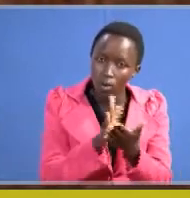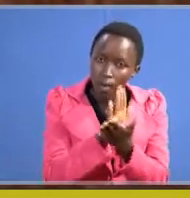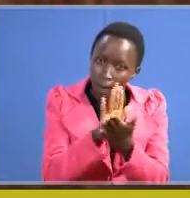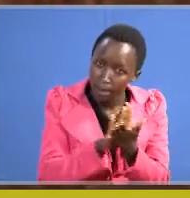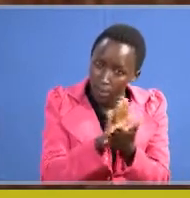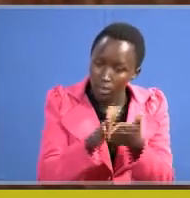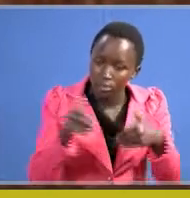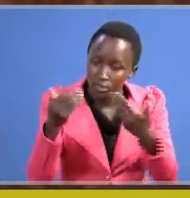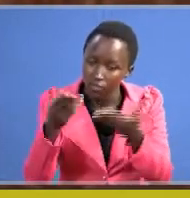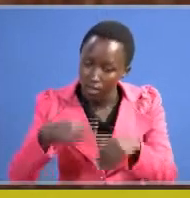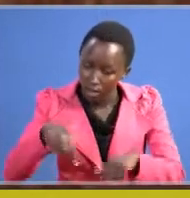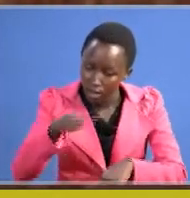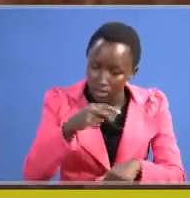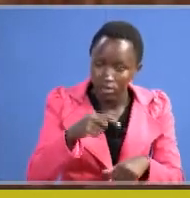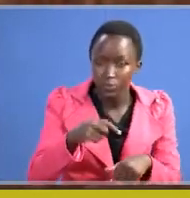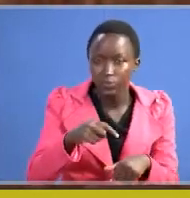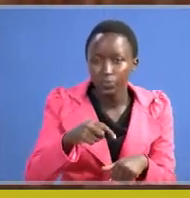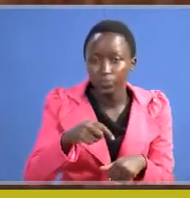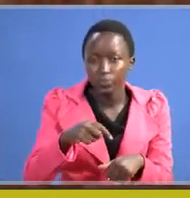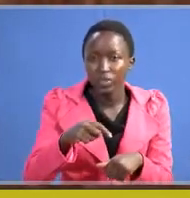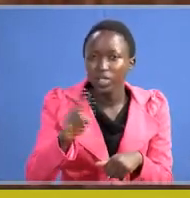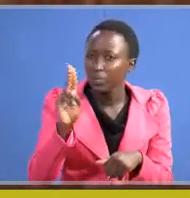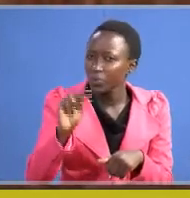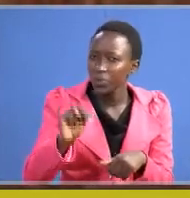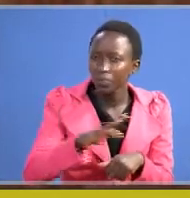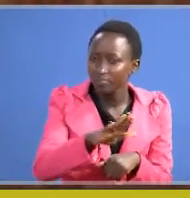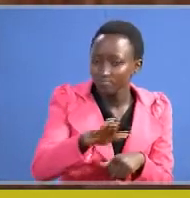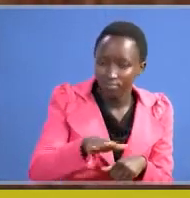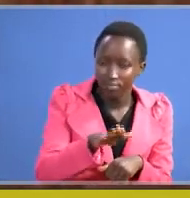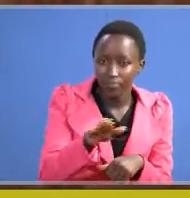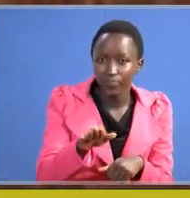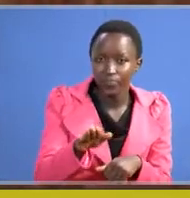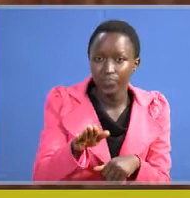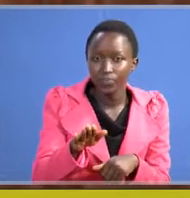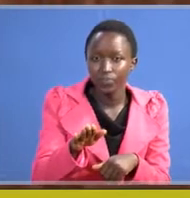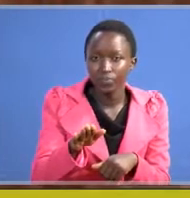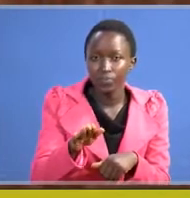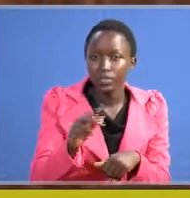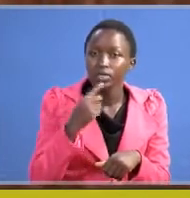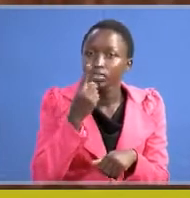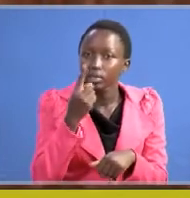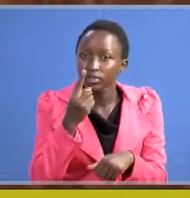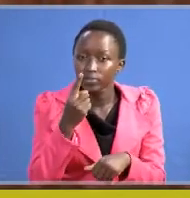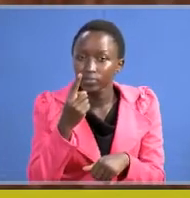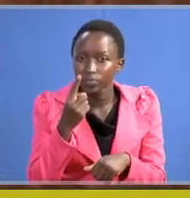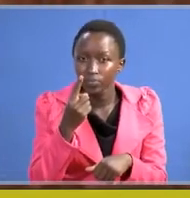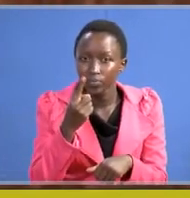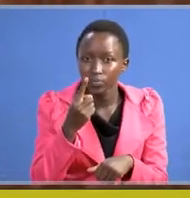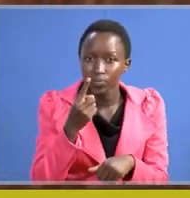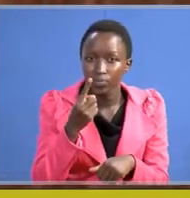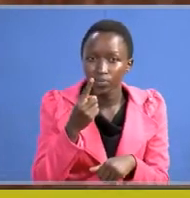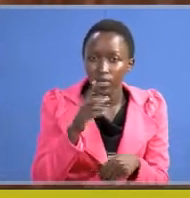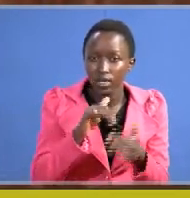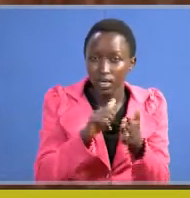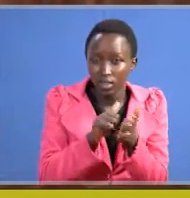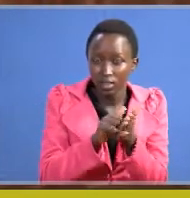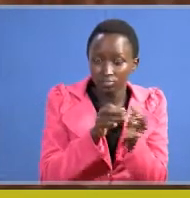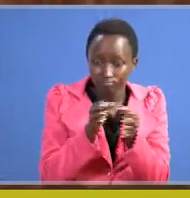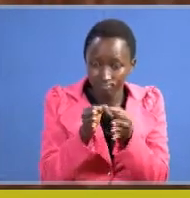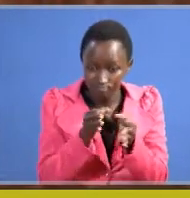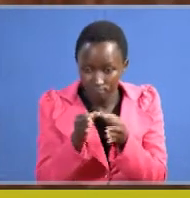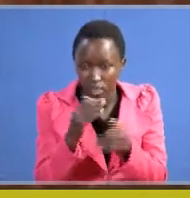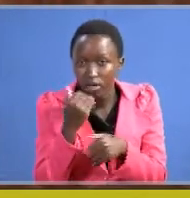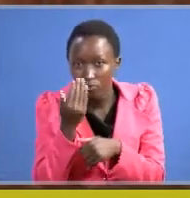we they have given to this court, nowhere whatsoever, have they said that if